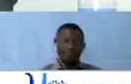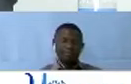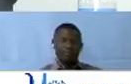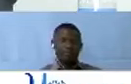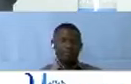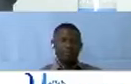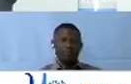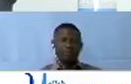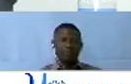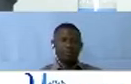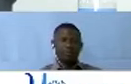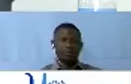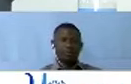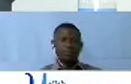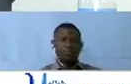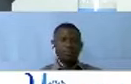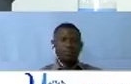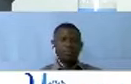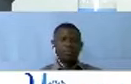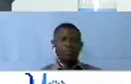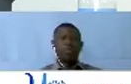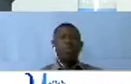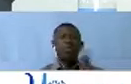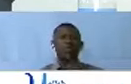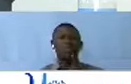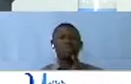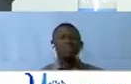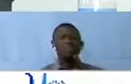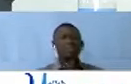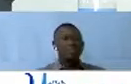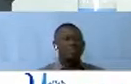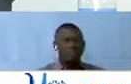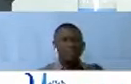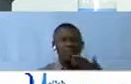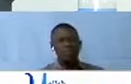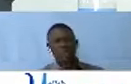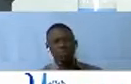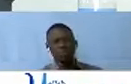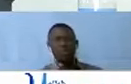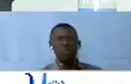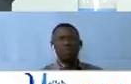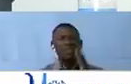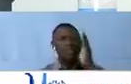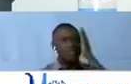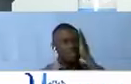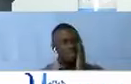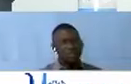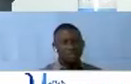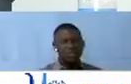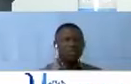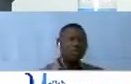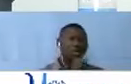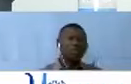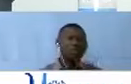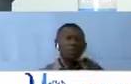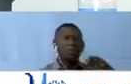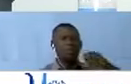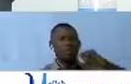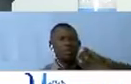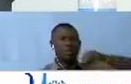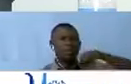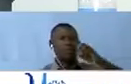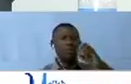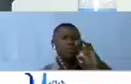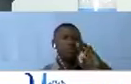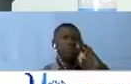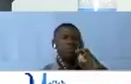How about, what's the distinction between major crimes and serious crimes? Sir, major crime and then serious crime. Money la fatam fansoti. Basically,